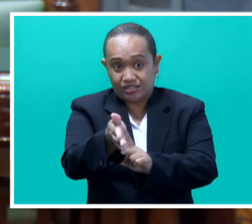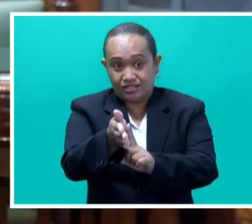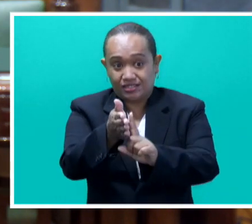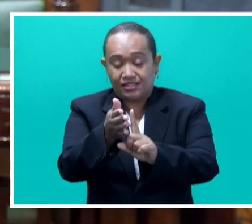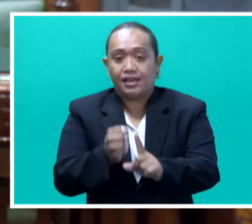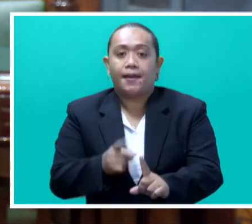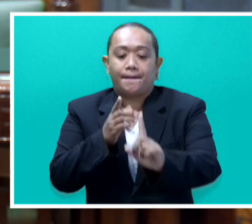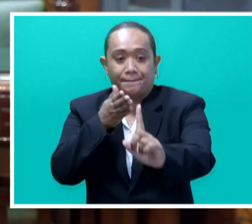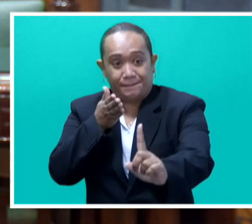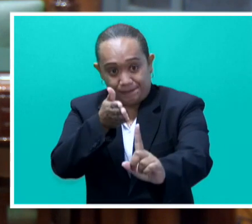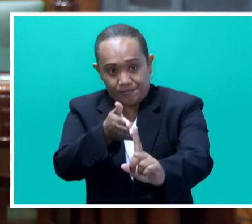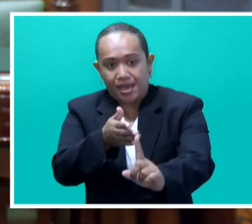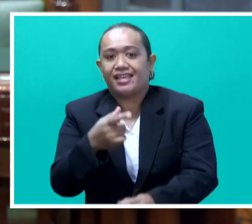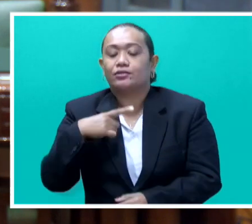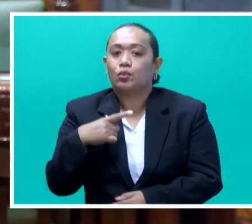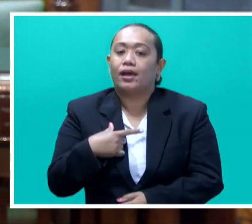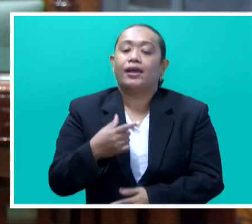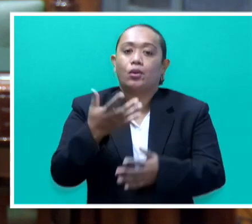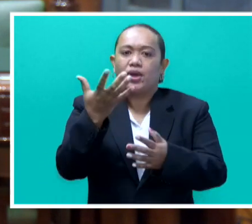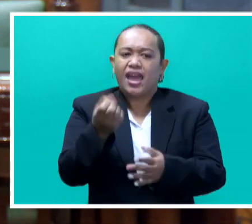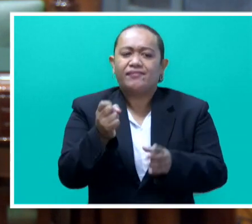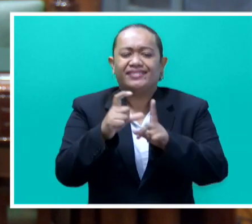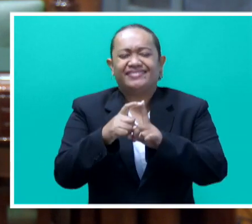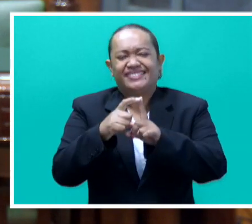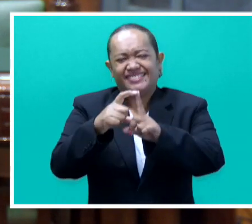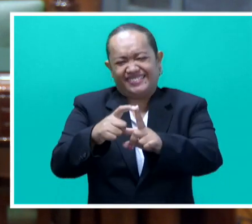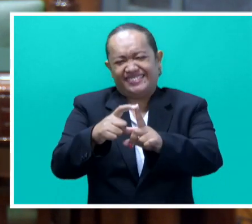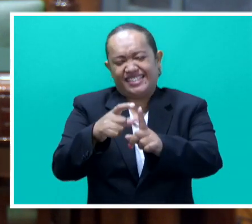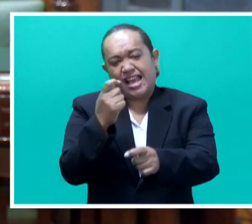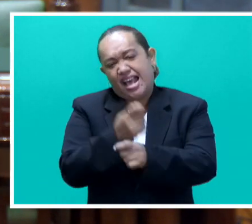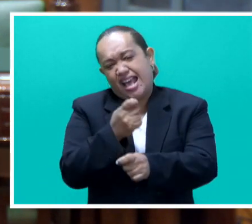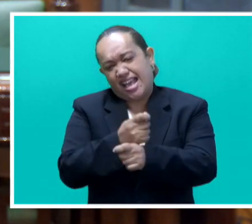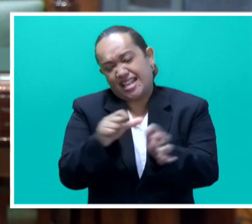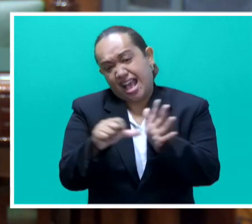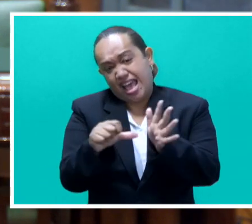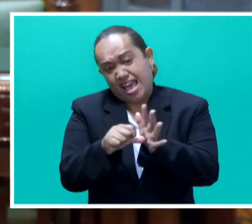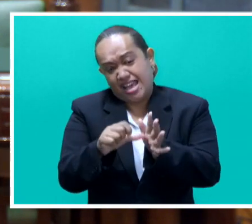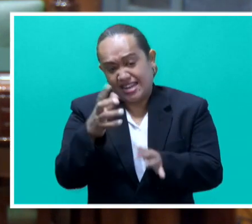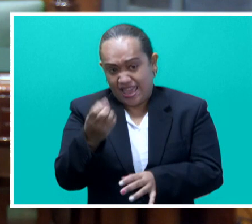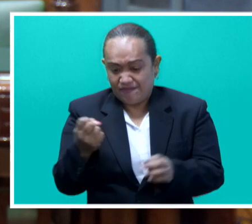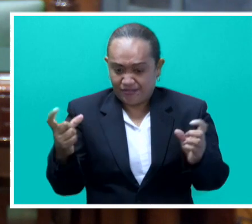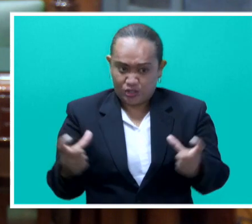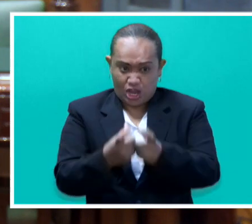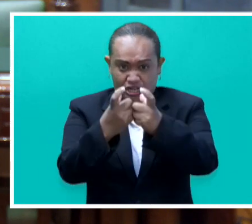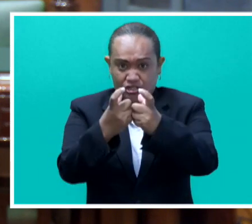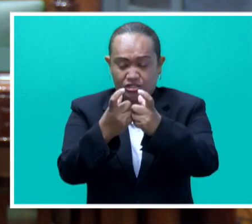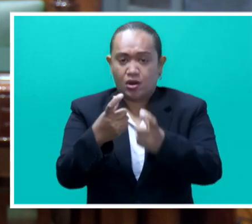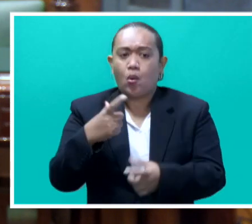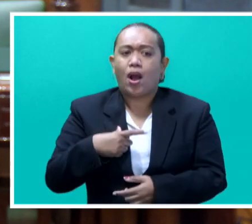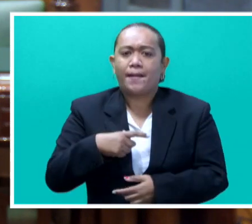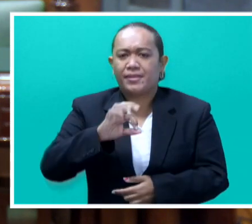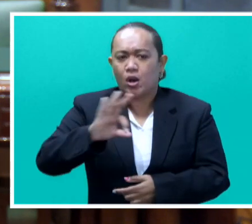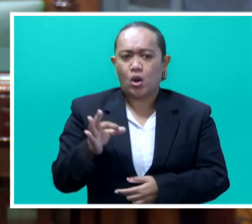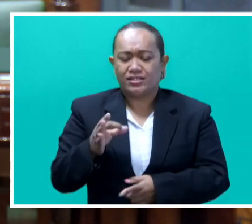planners have a difficult task of dealing with various challenges, from unsustainable development and population growth